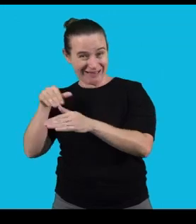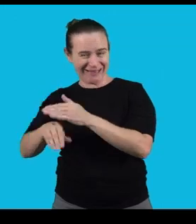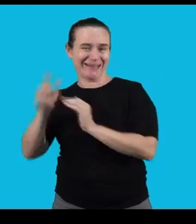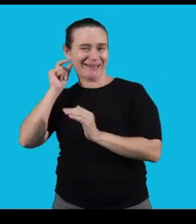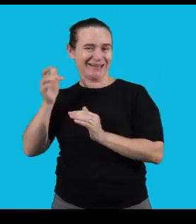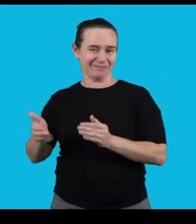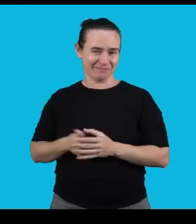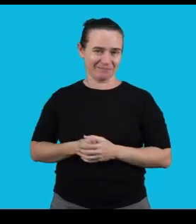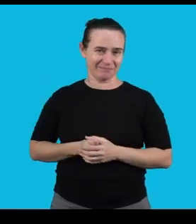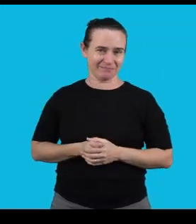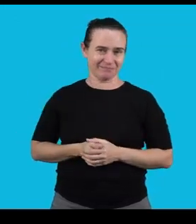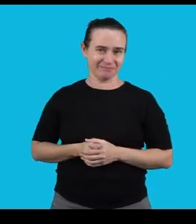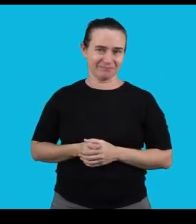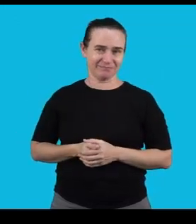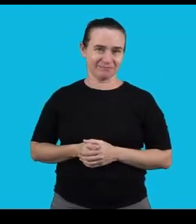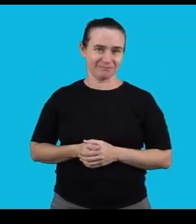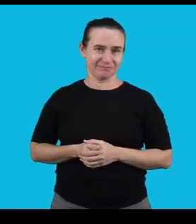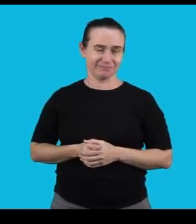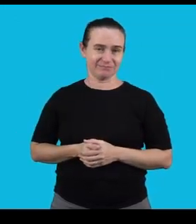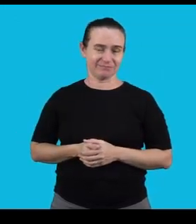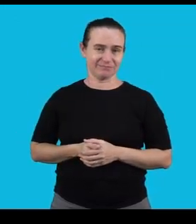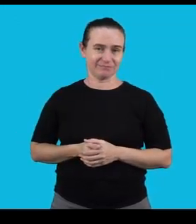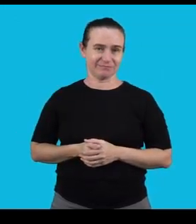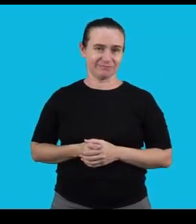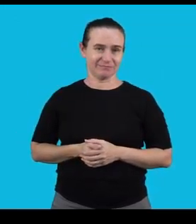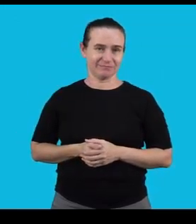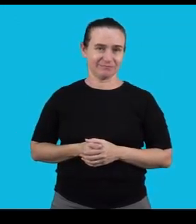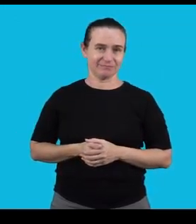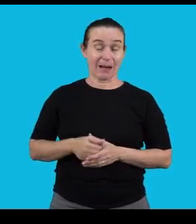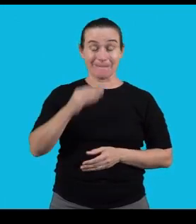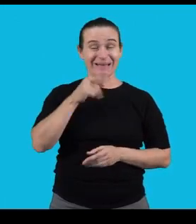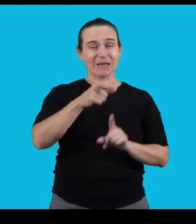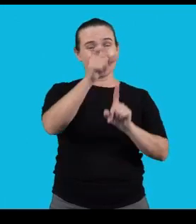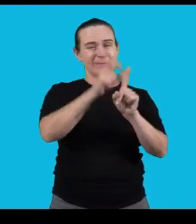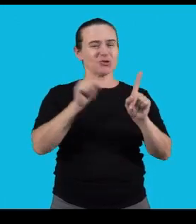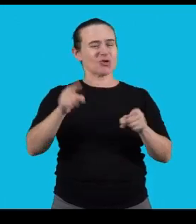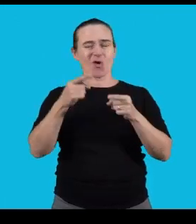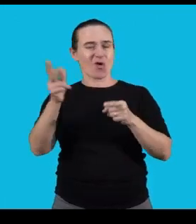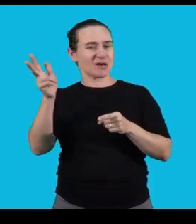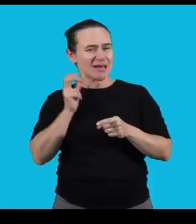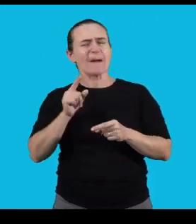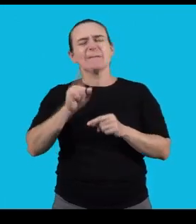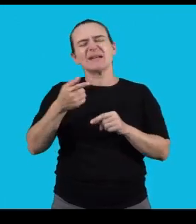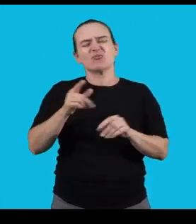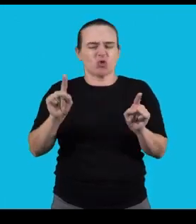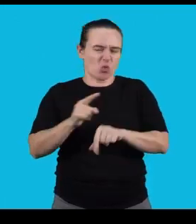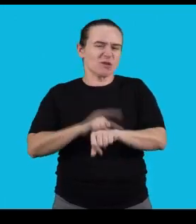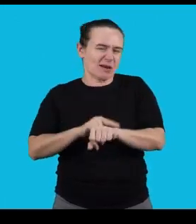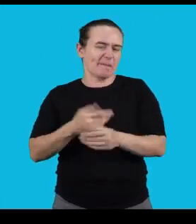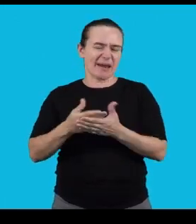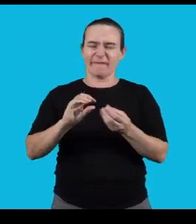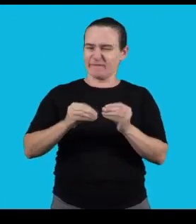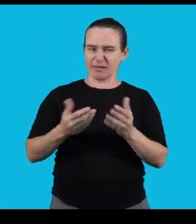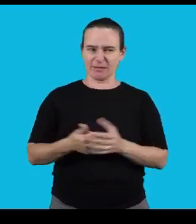the inner ear. And if we have that, it means that this person is not able to hear, but it's a